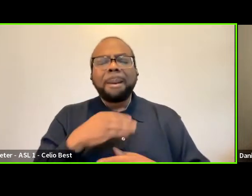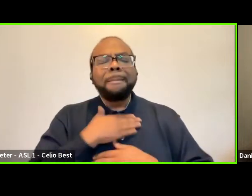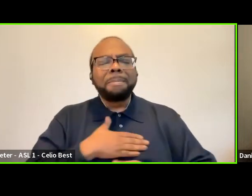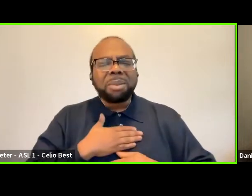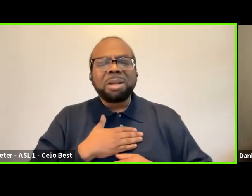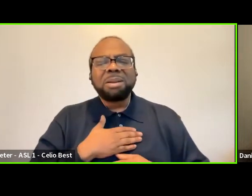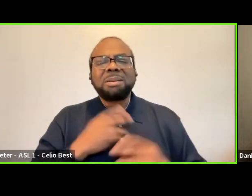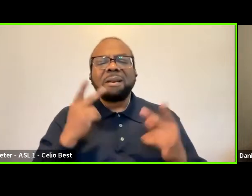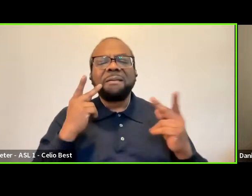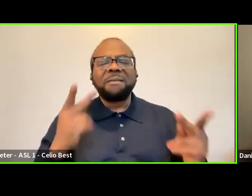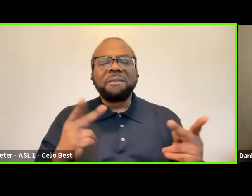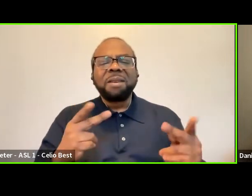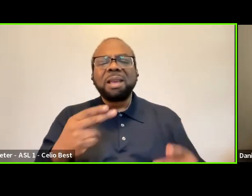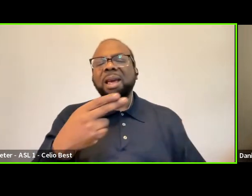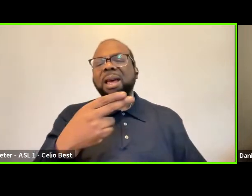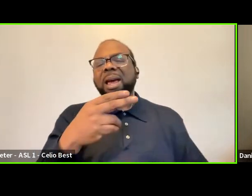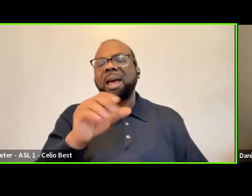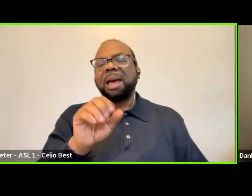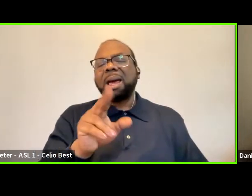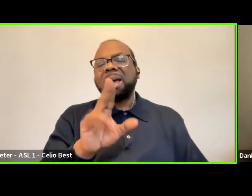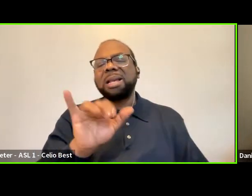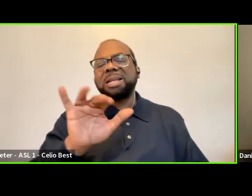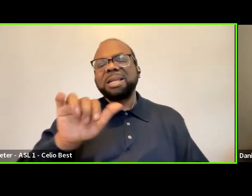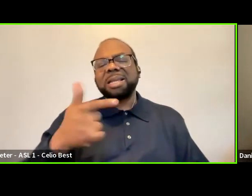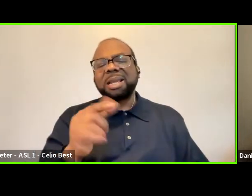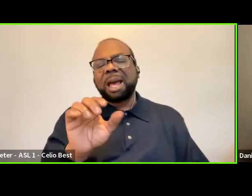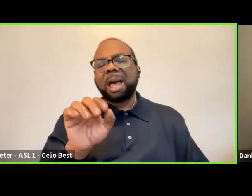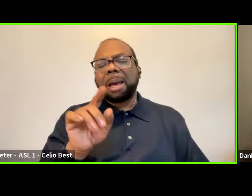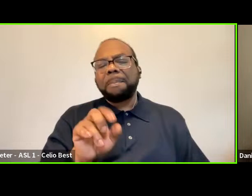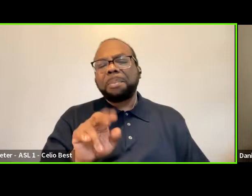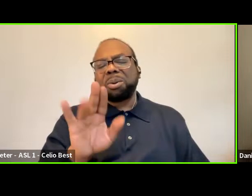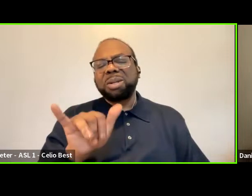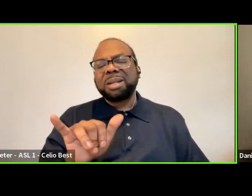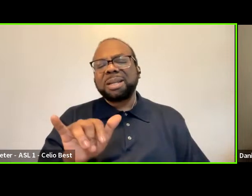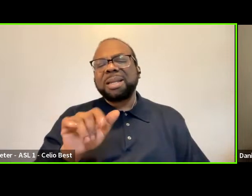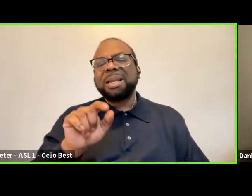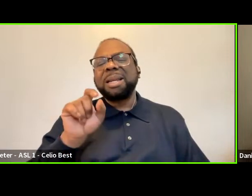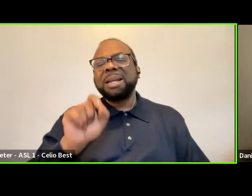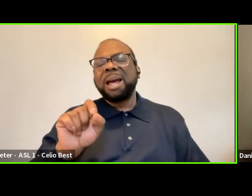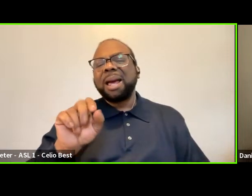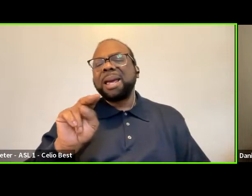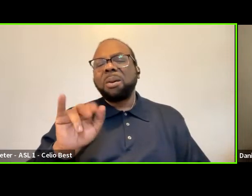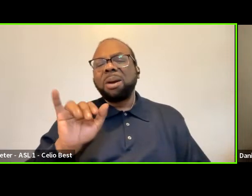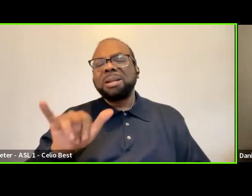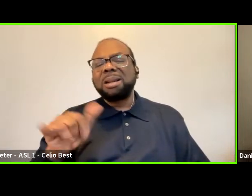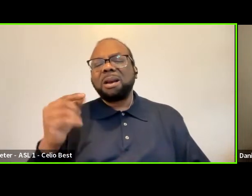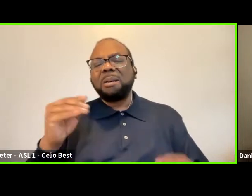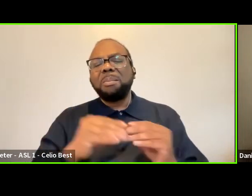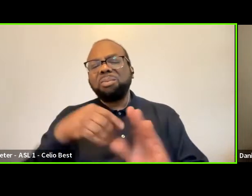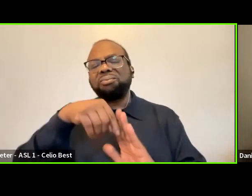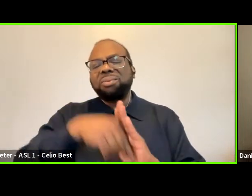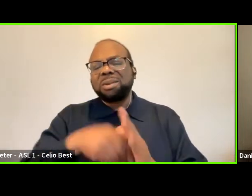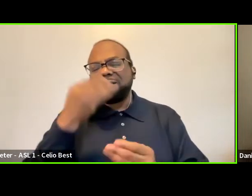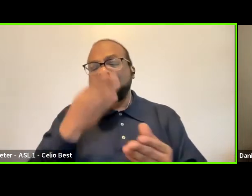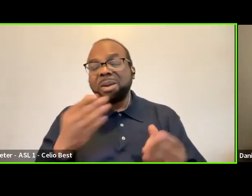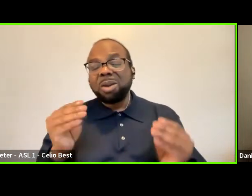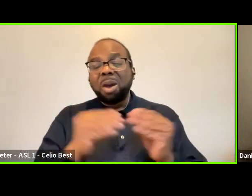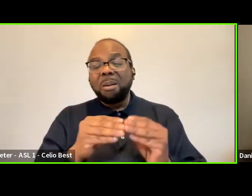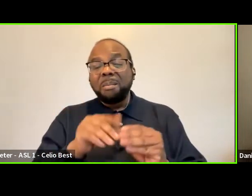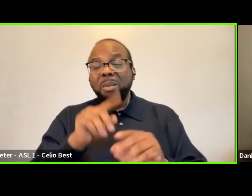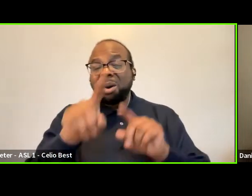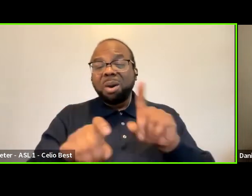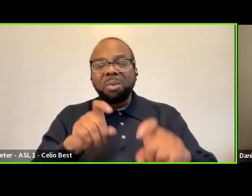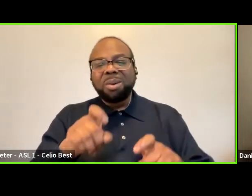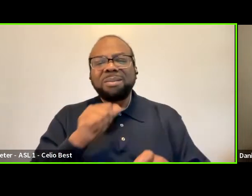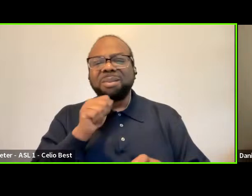housingopportunity.nyc for more details, and if you have any questions after this evening, please do not